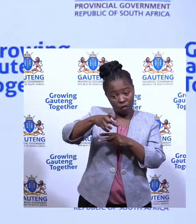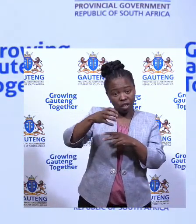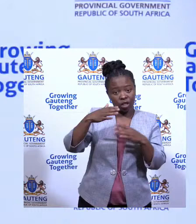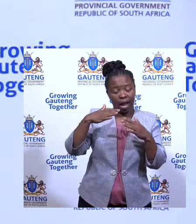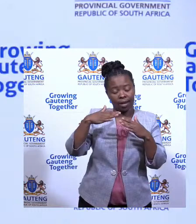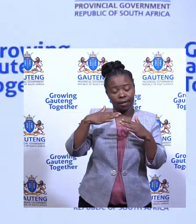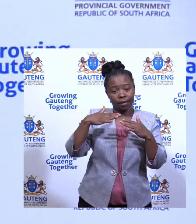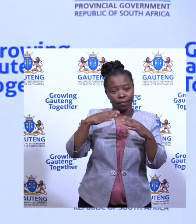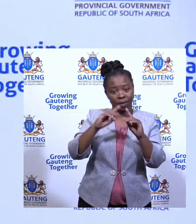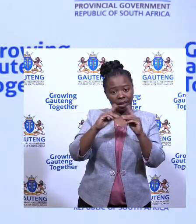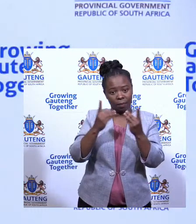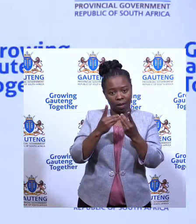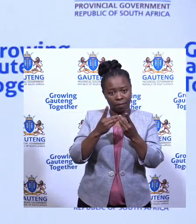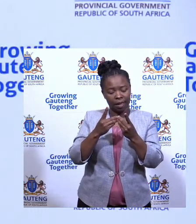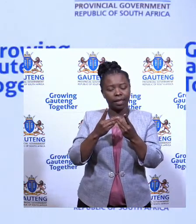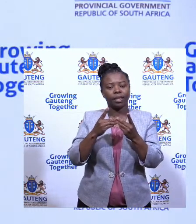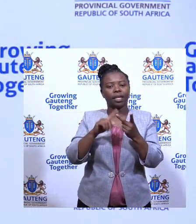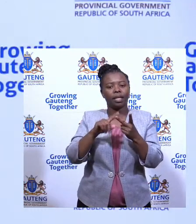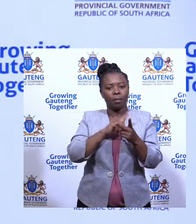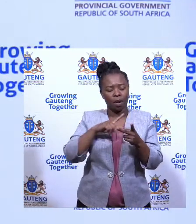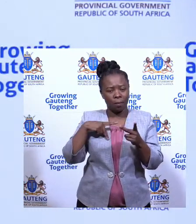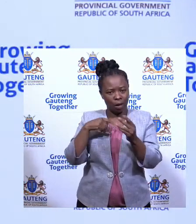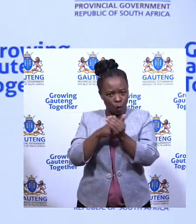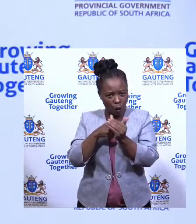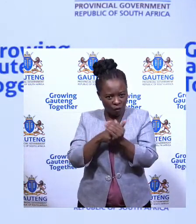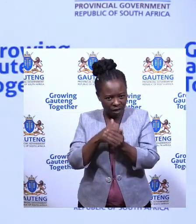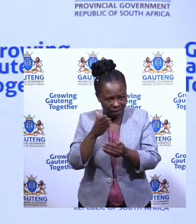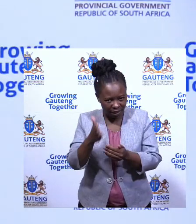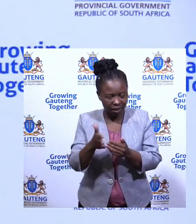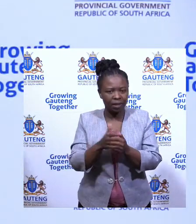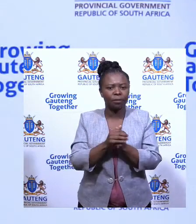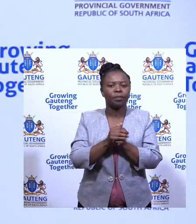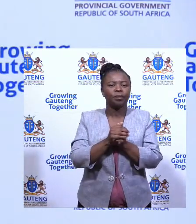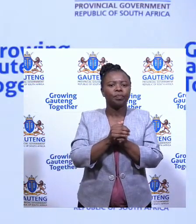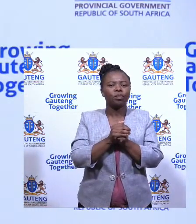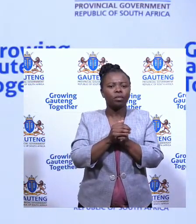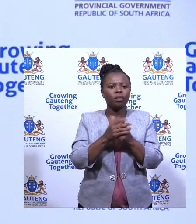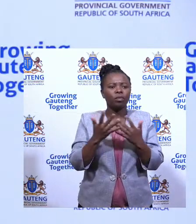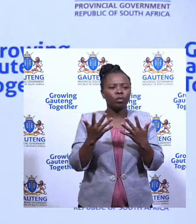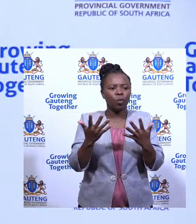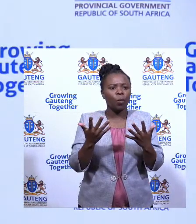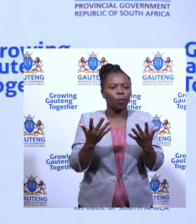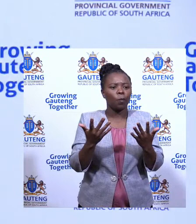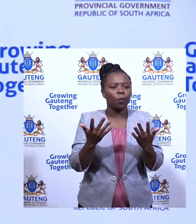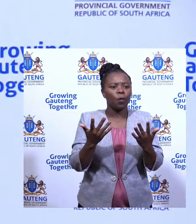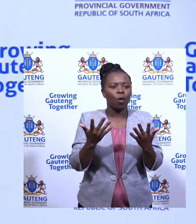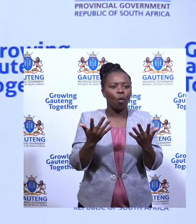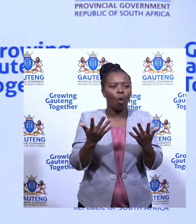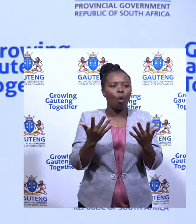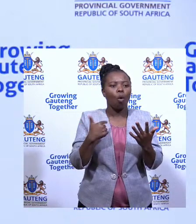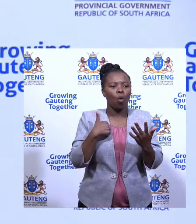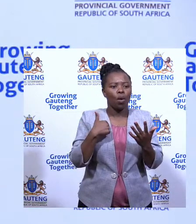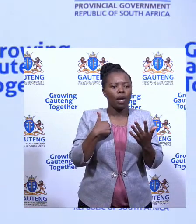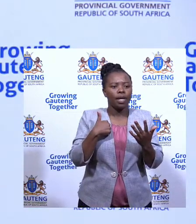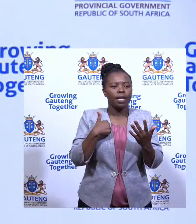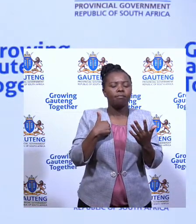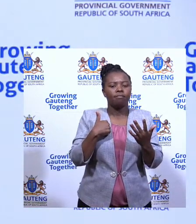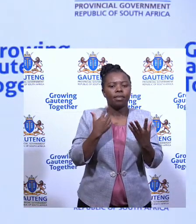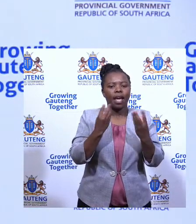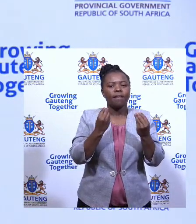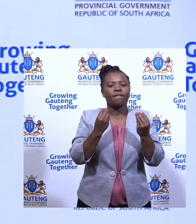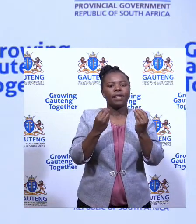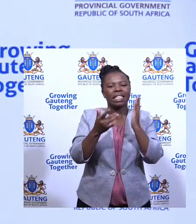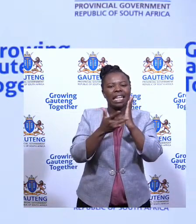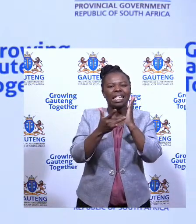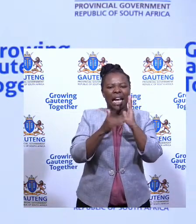as members from the Premier's office, that we consist of a technical team that